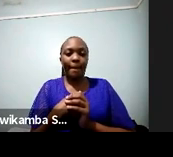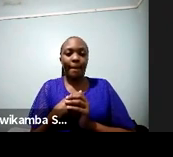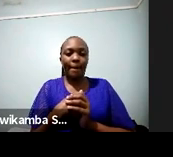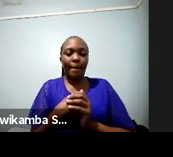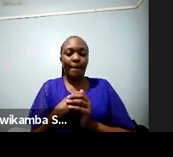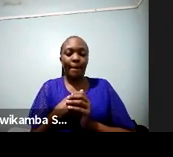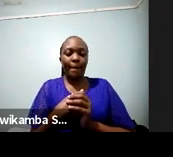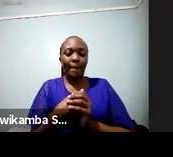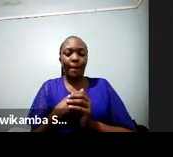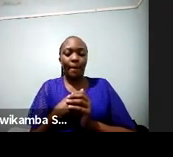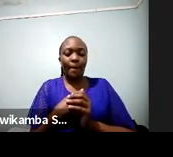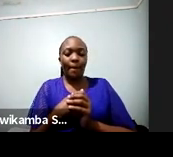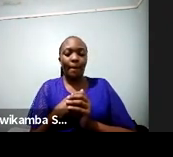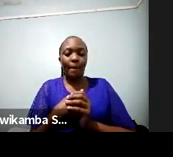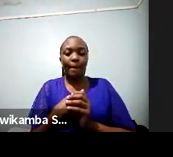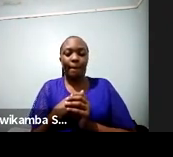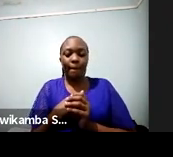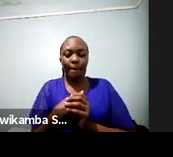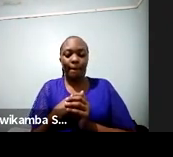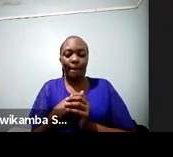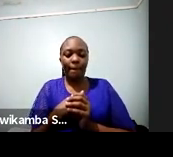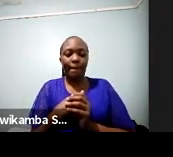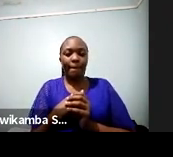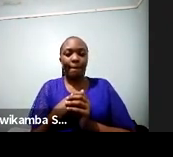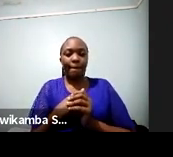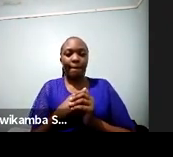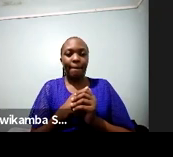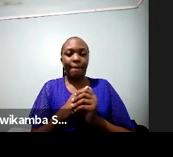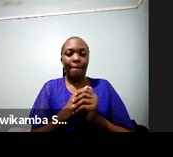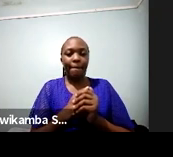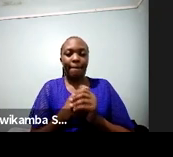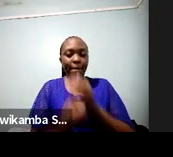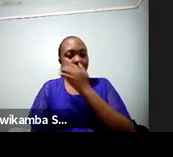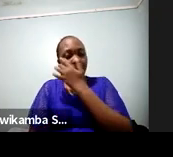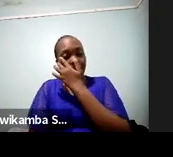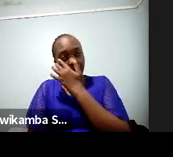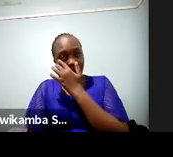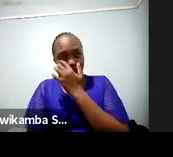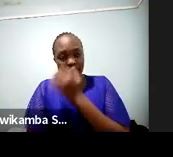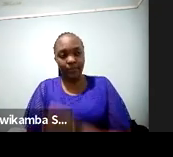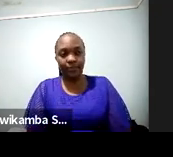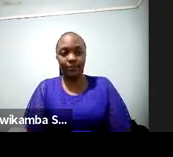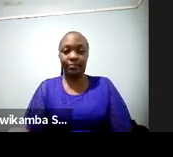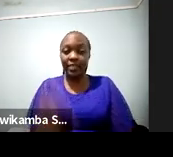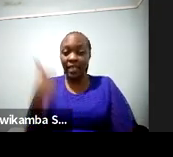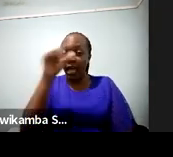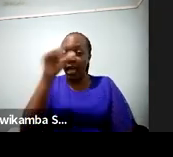your future will be managed and be controlled by those factors. Any question this far?